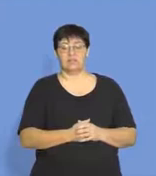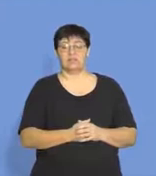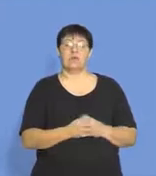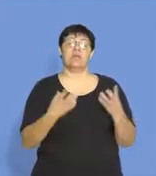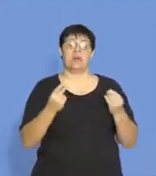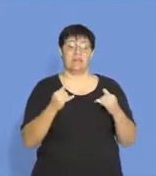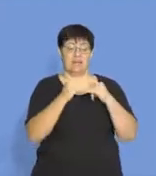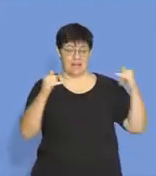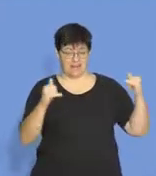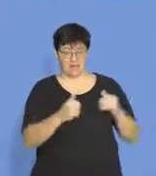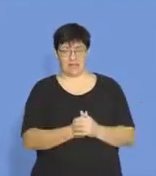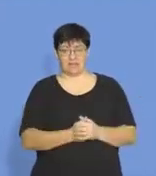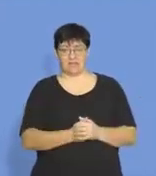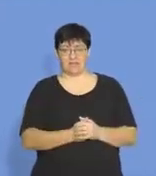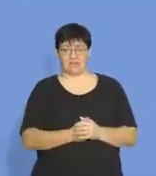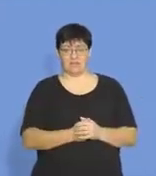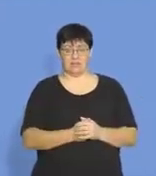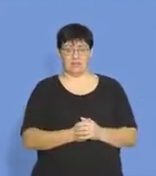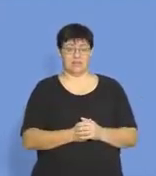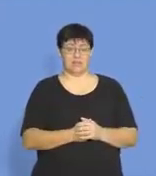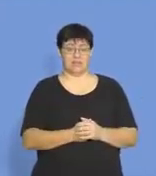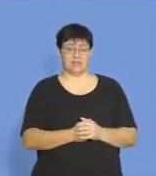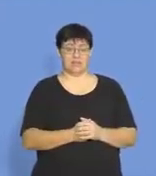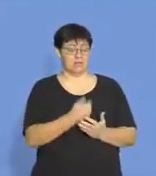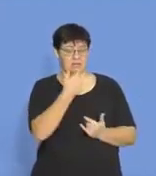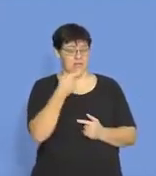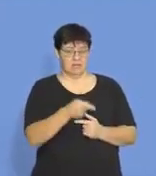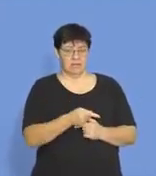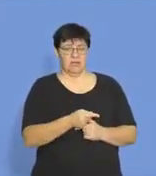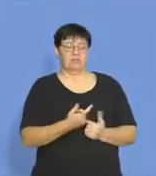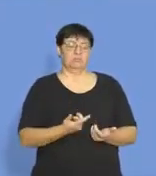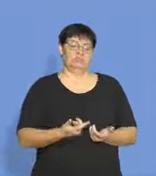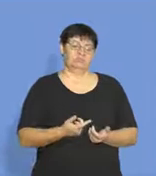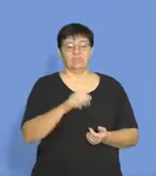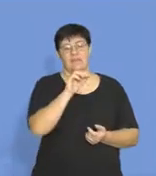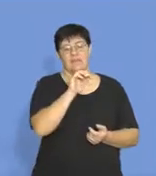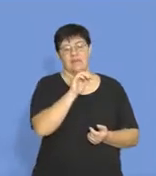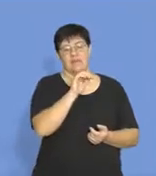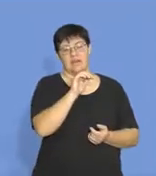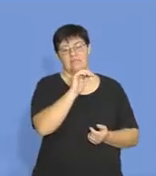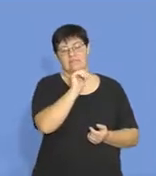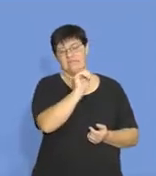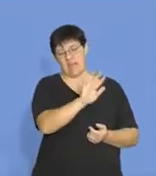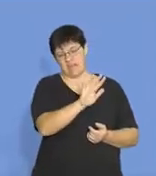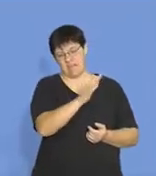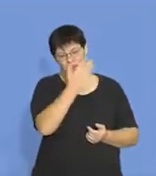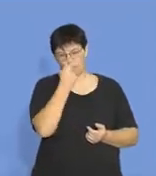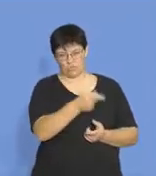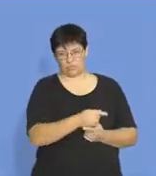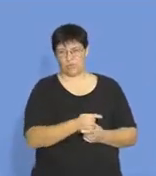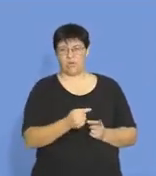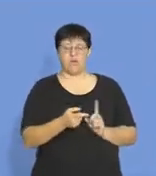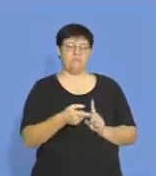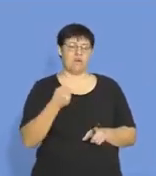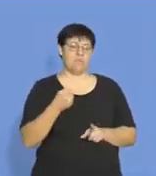of a number line, I would then say that this is an unknown, right? I would treat maybe my 5 as an unknown,